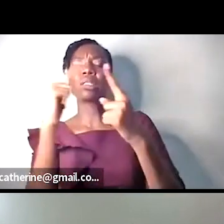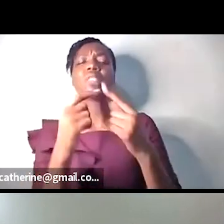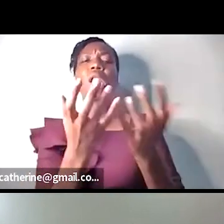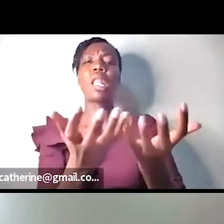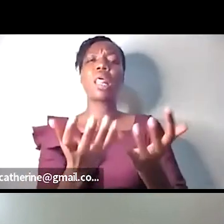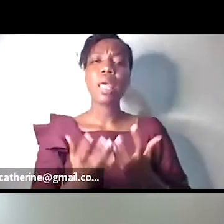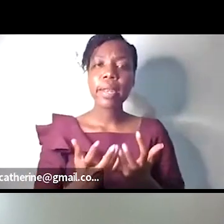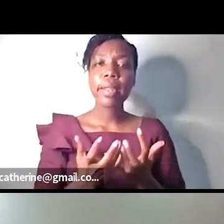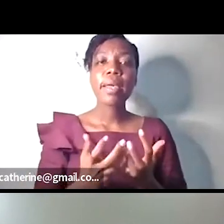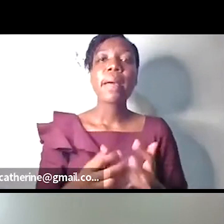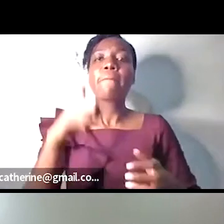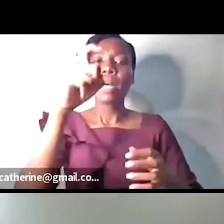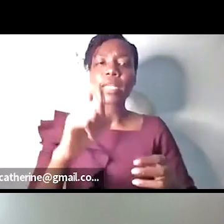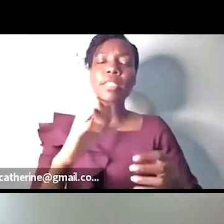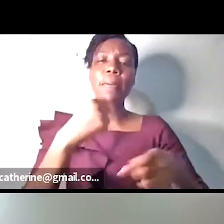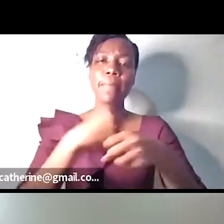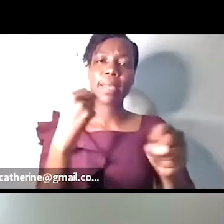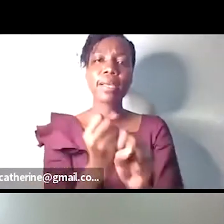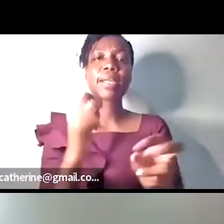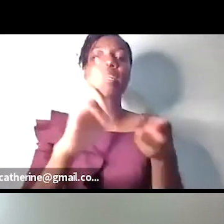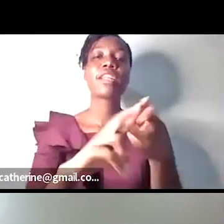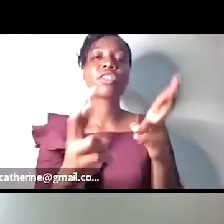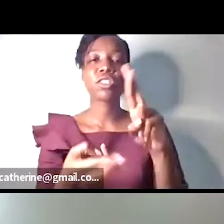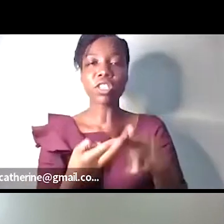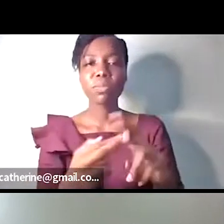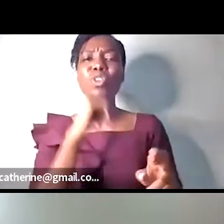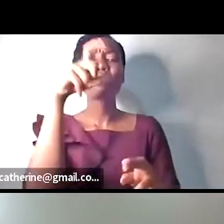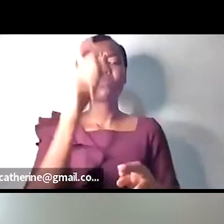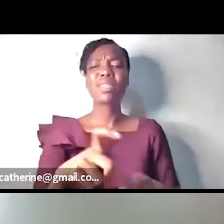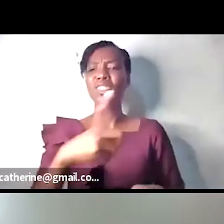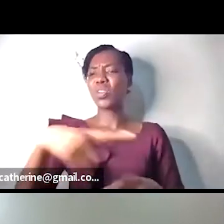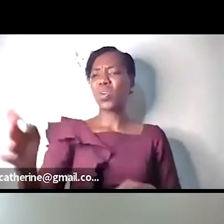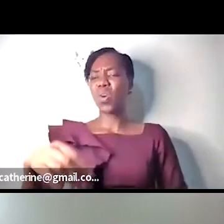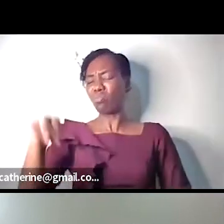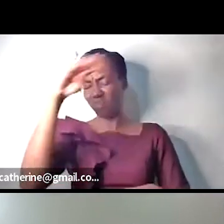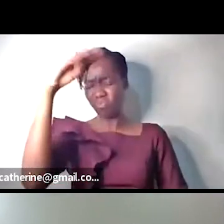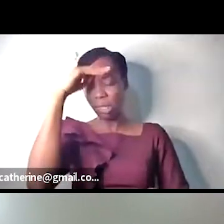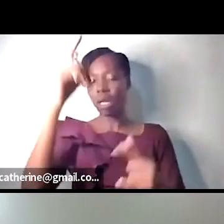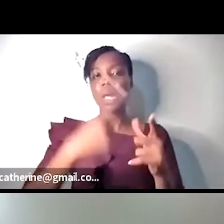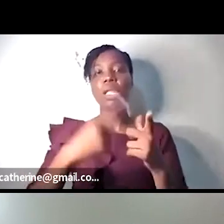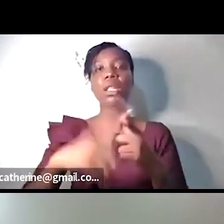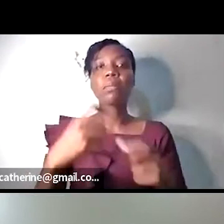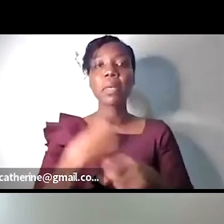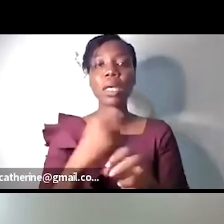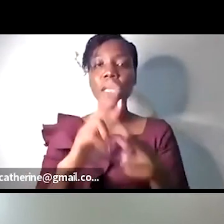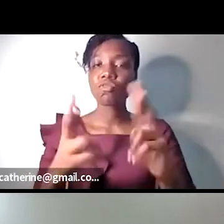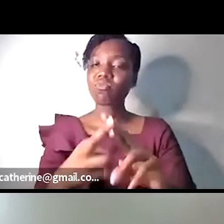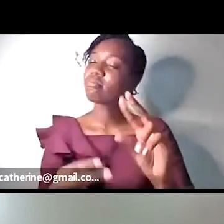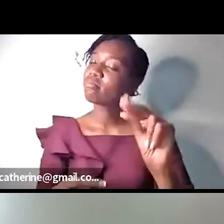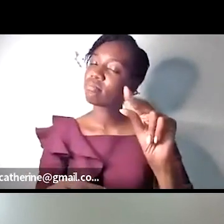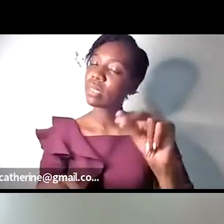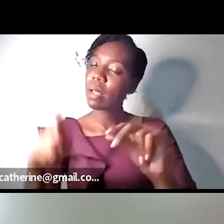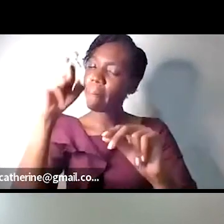the relationships. You don't need to go to the bar to create a relationship. Not at all. You just need to be